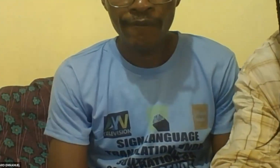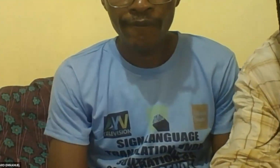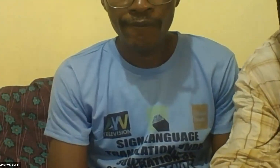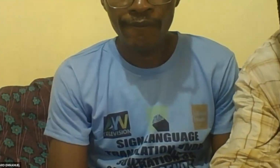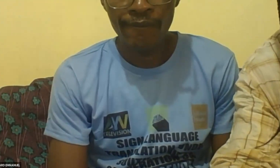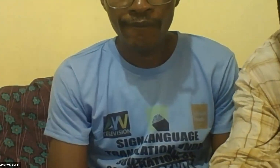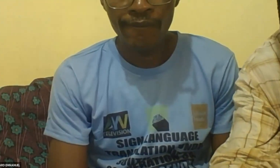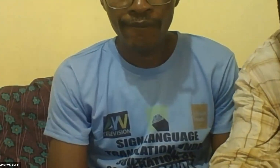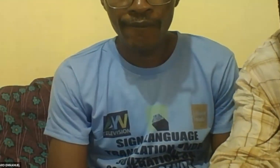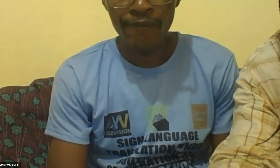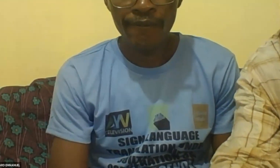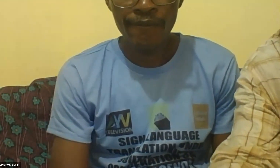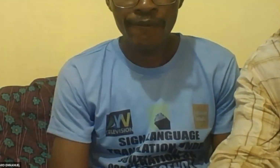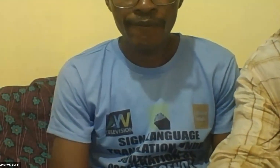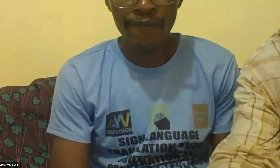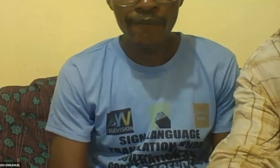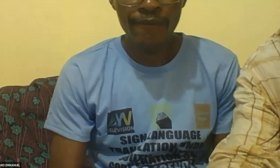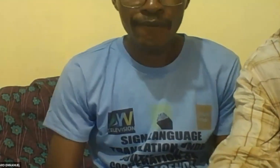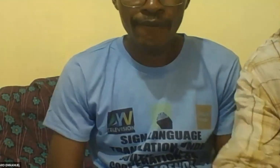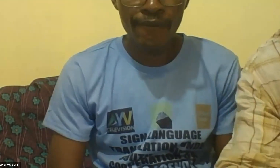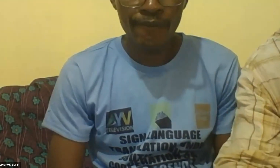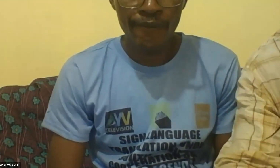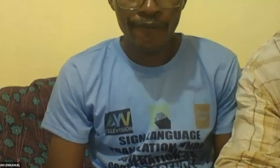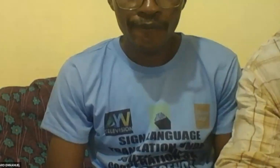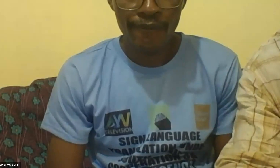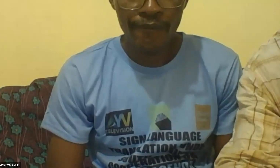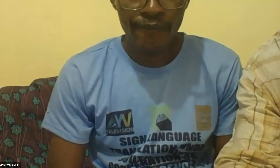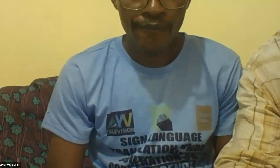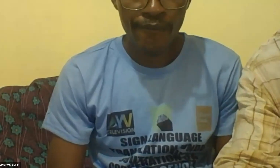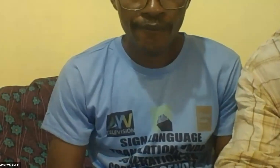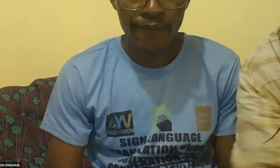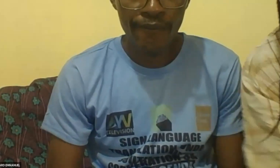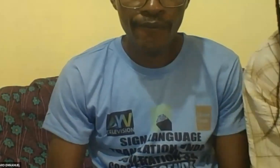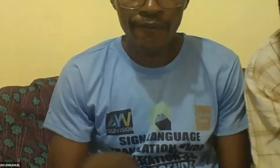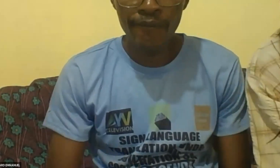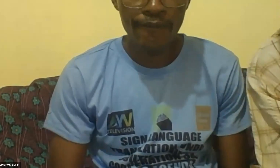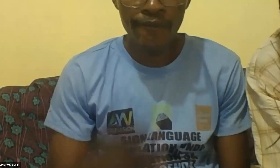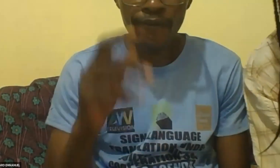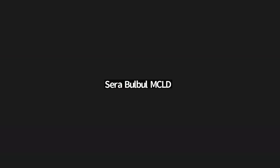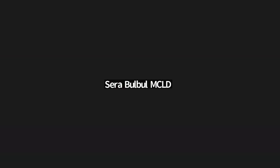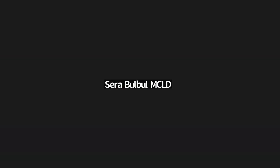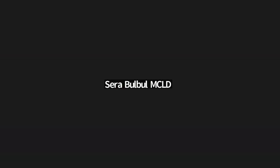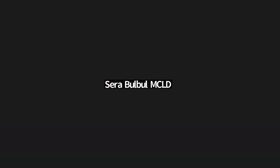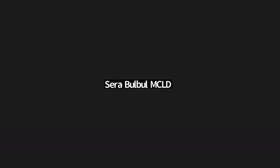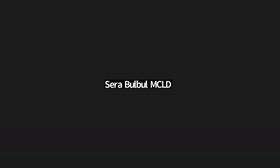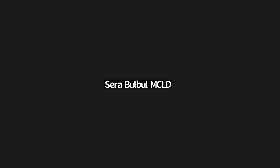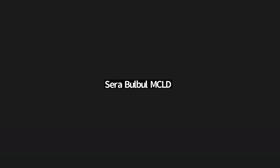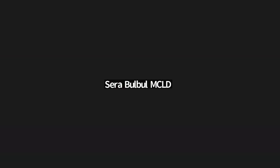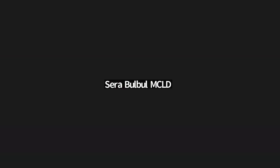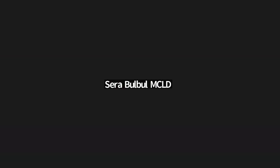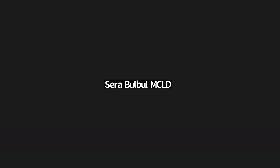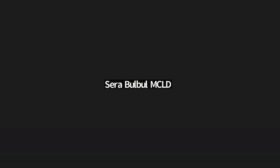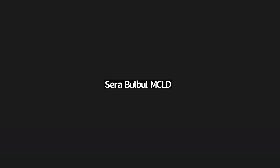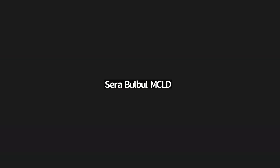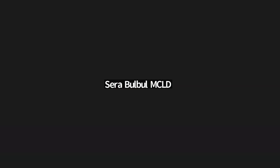You'll need to scroll down a little bit. The last group is in Spanish, and then there's 3 in French.